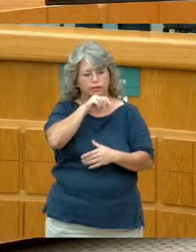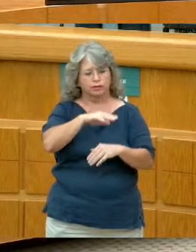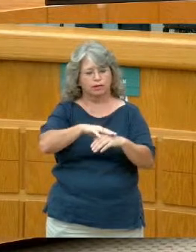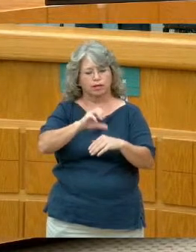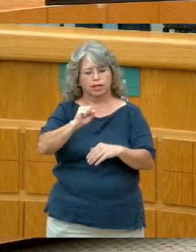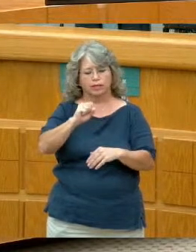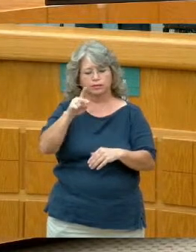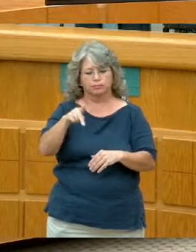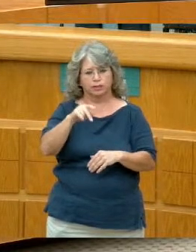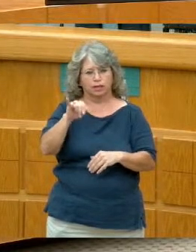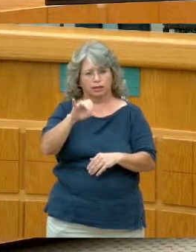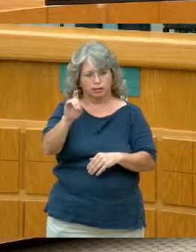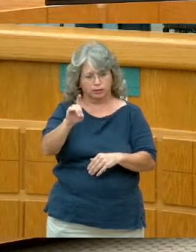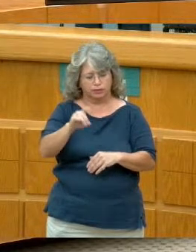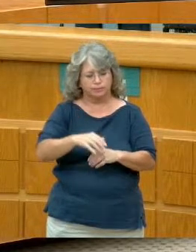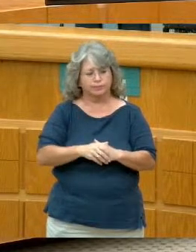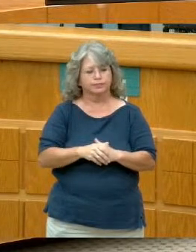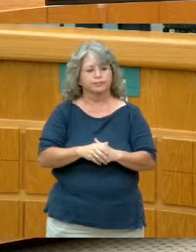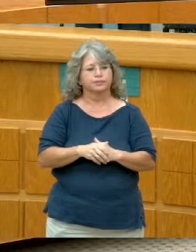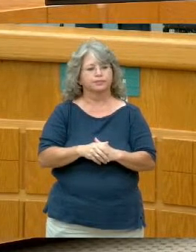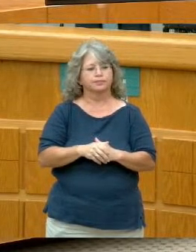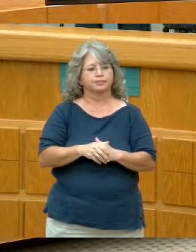14601 South Padre Island Drive,